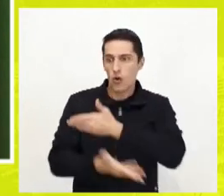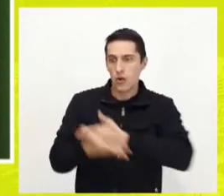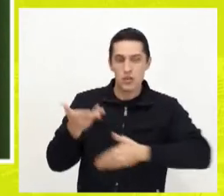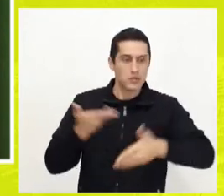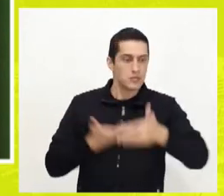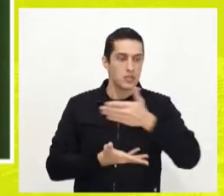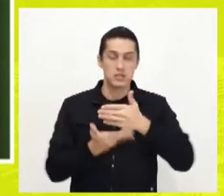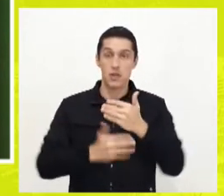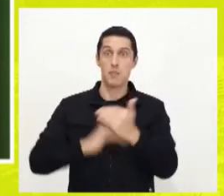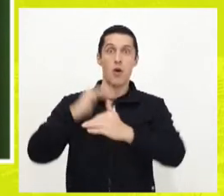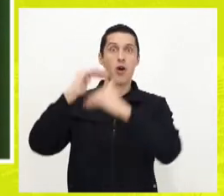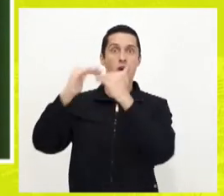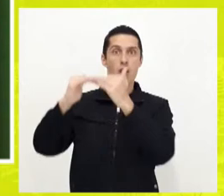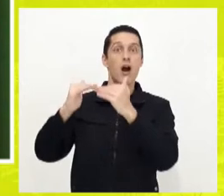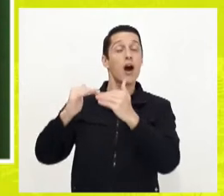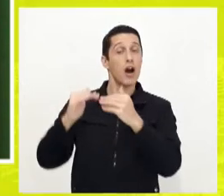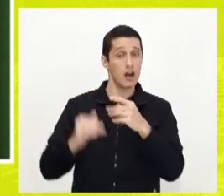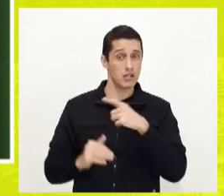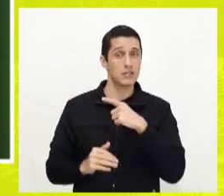unquestionably